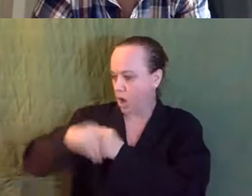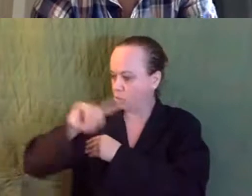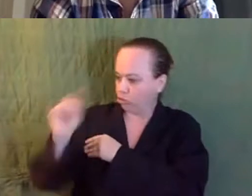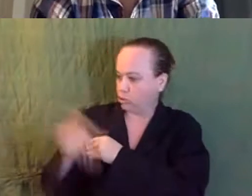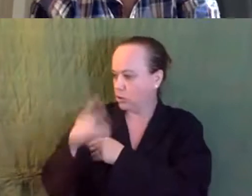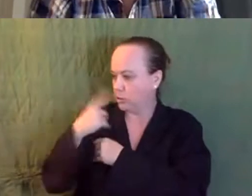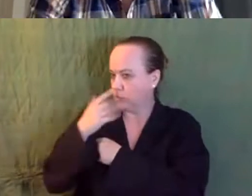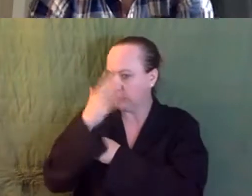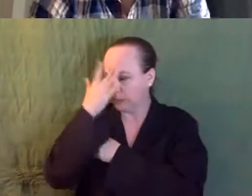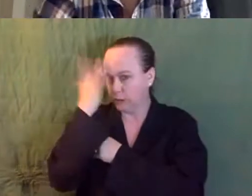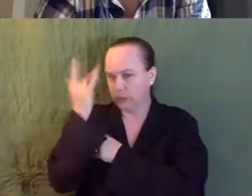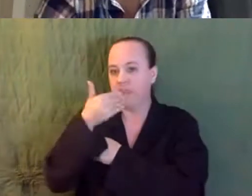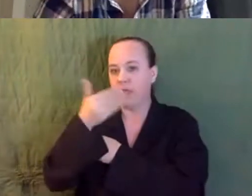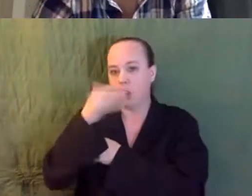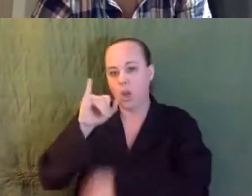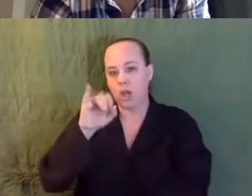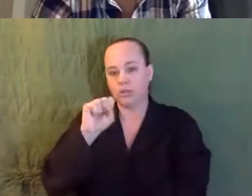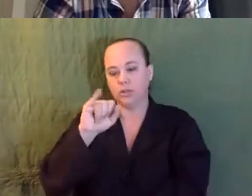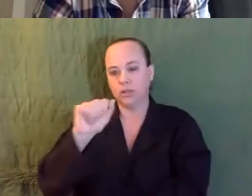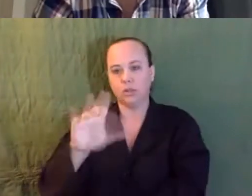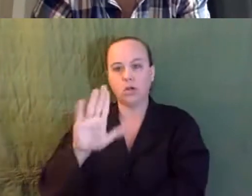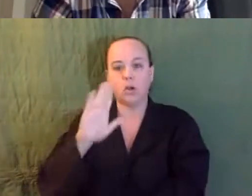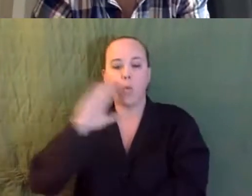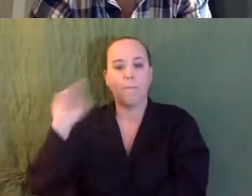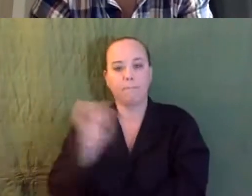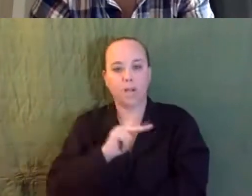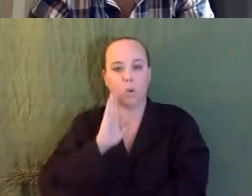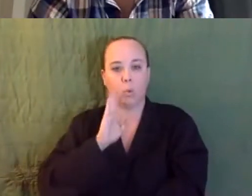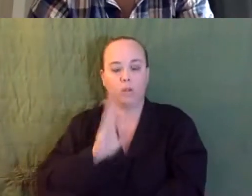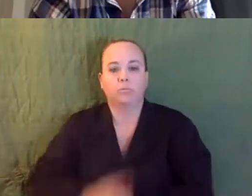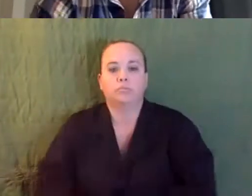extra questions. Thank you, Isaac. I'll be right back.